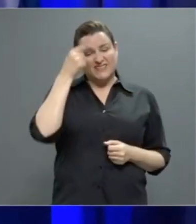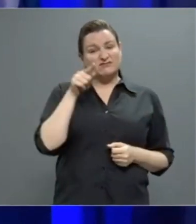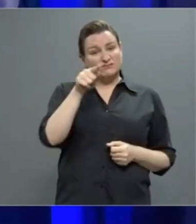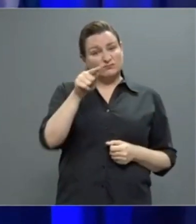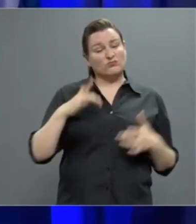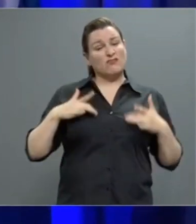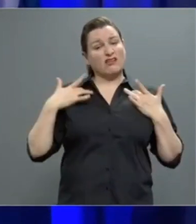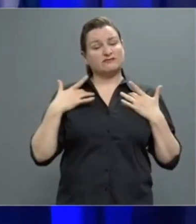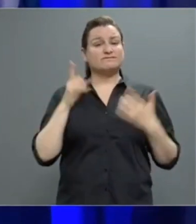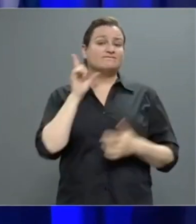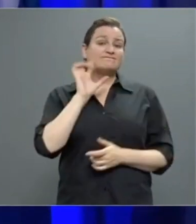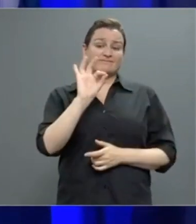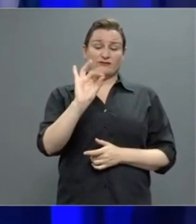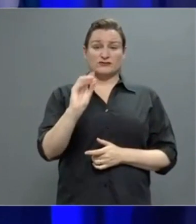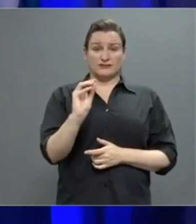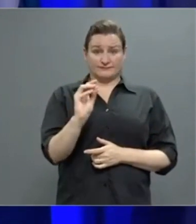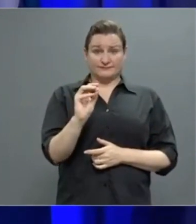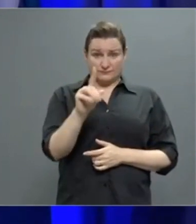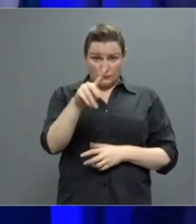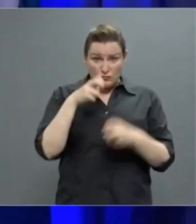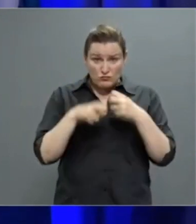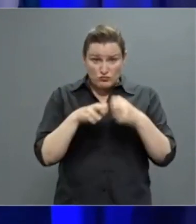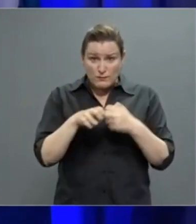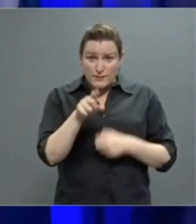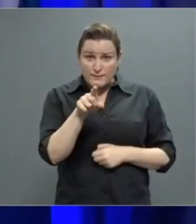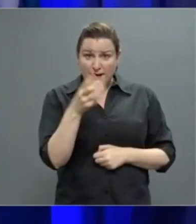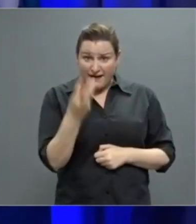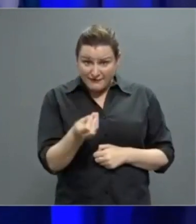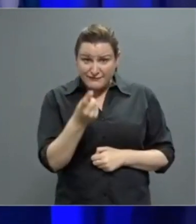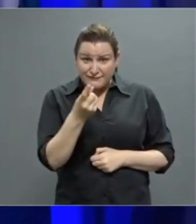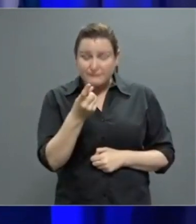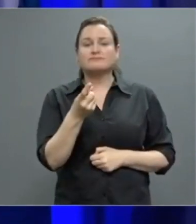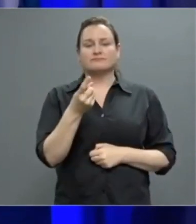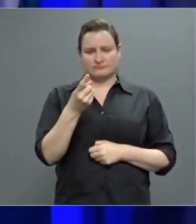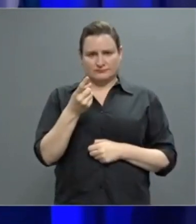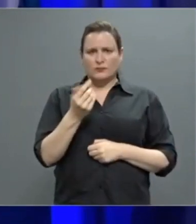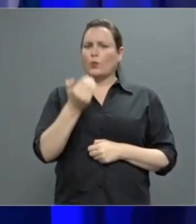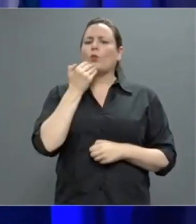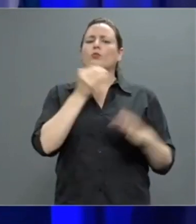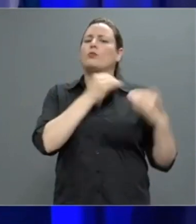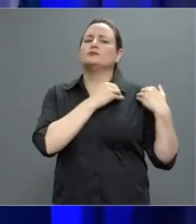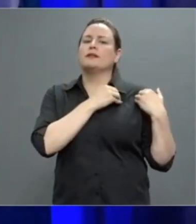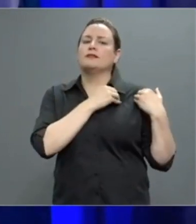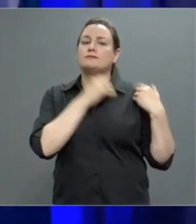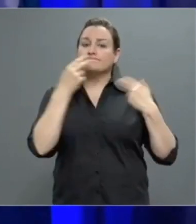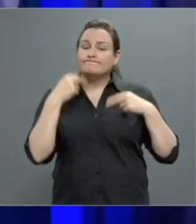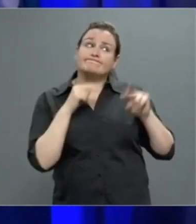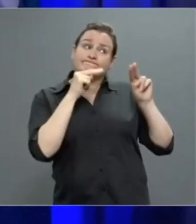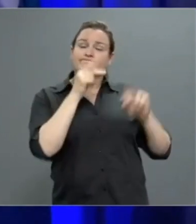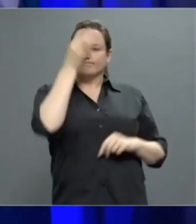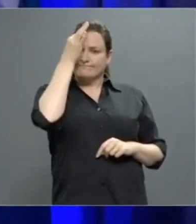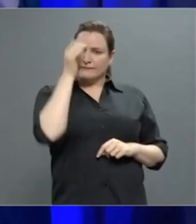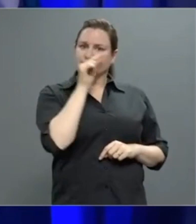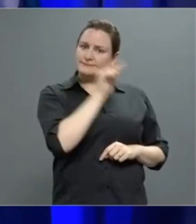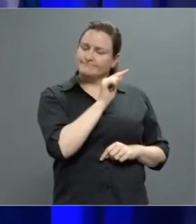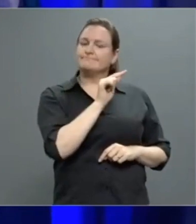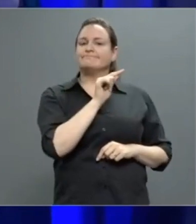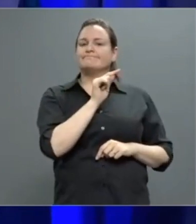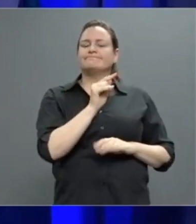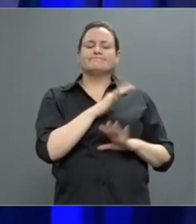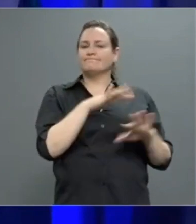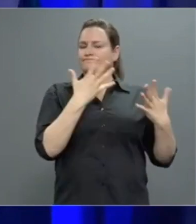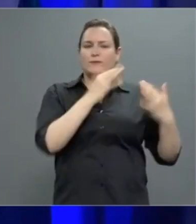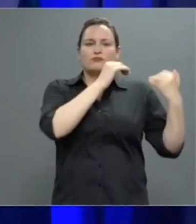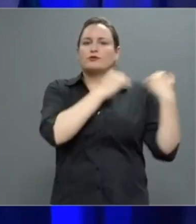life. At the root of it, you will find a state that is utterly incapable and corrupt, yet